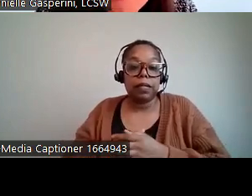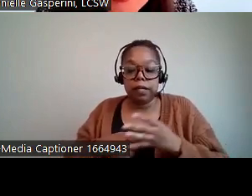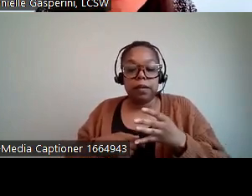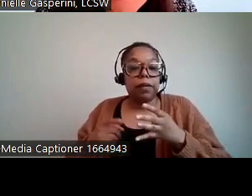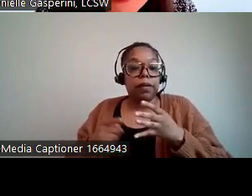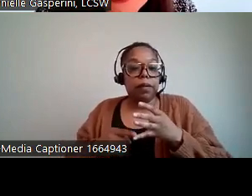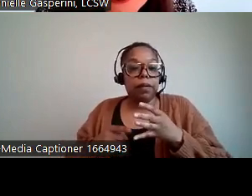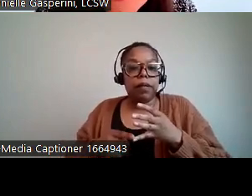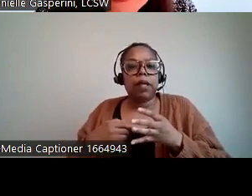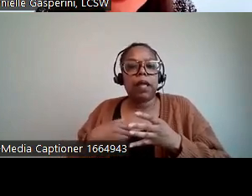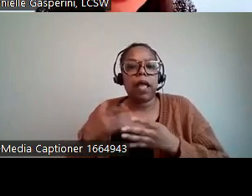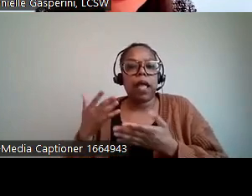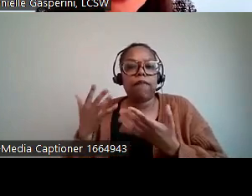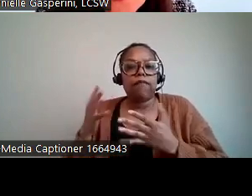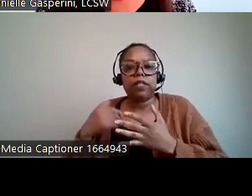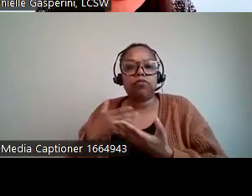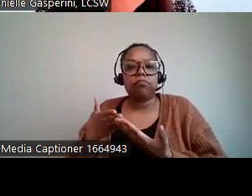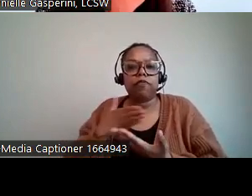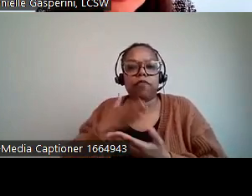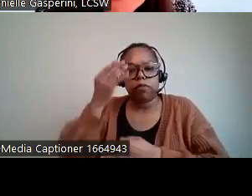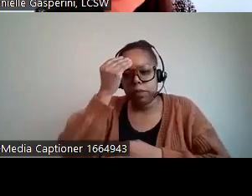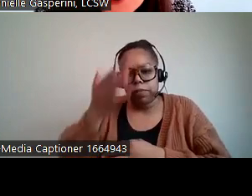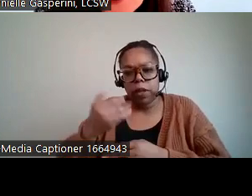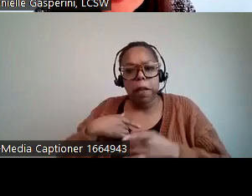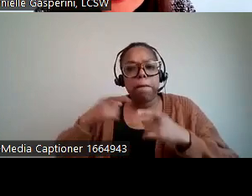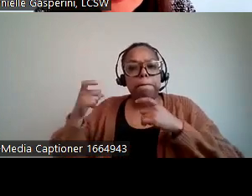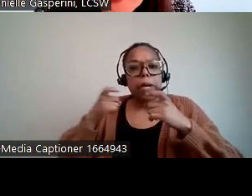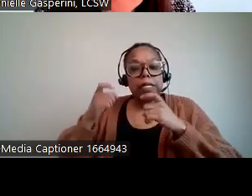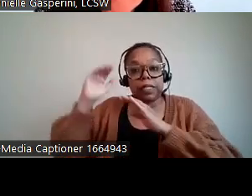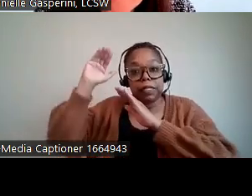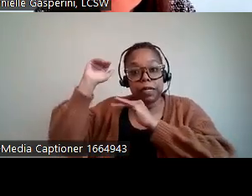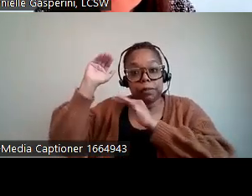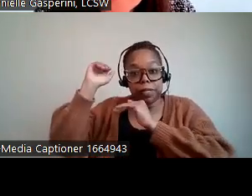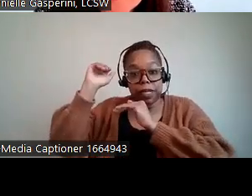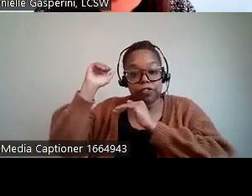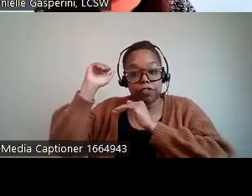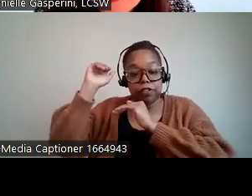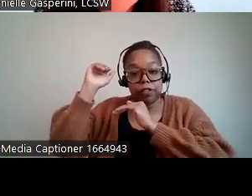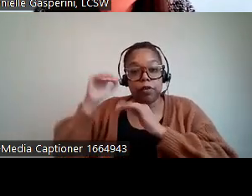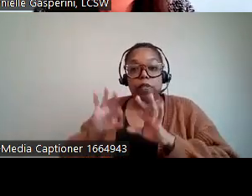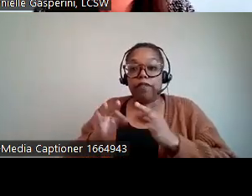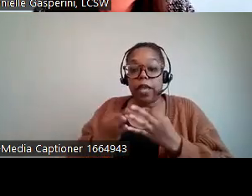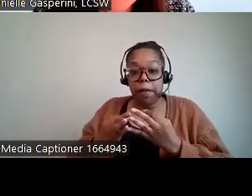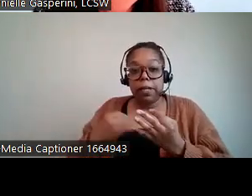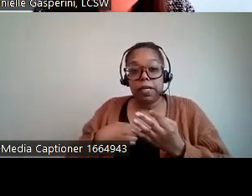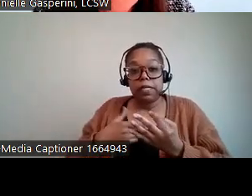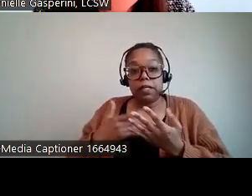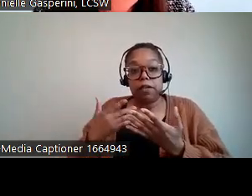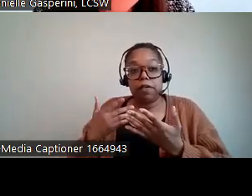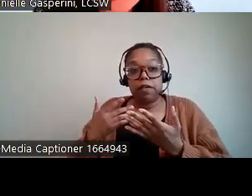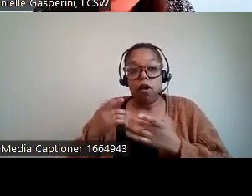I had mentioned about managing expectations. When families are calling to get